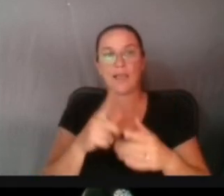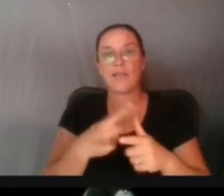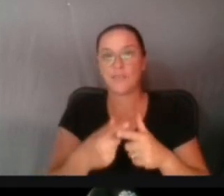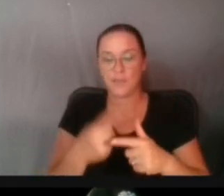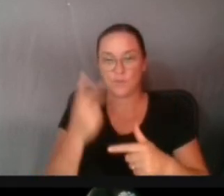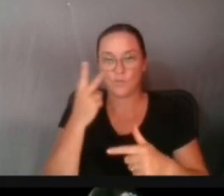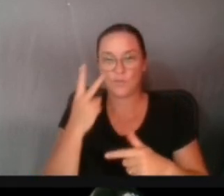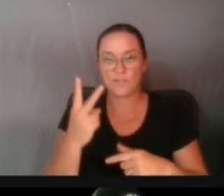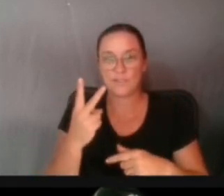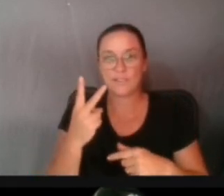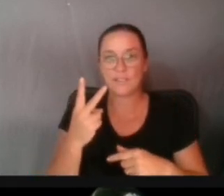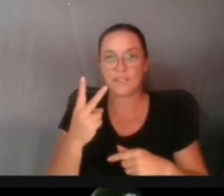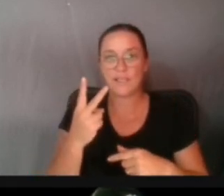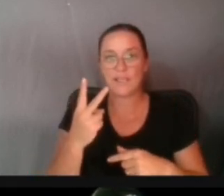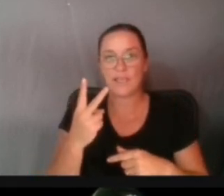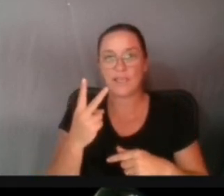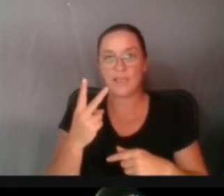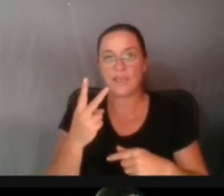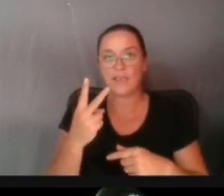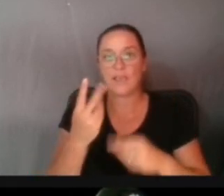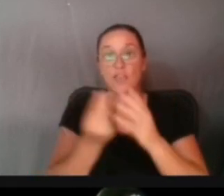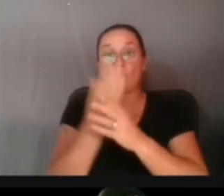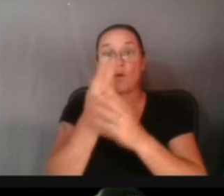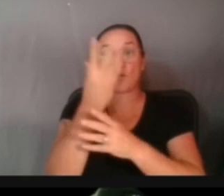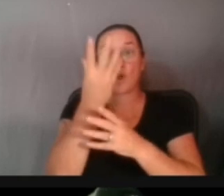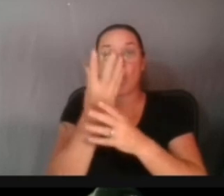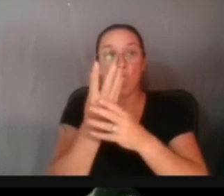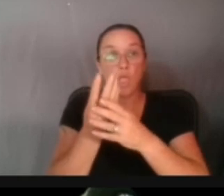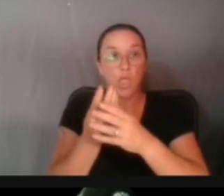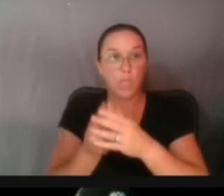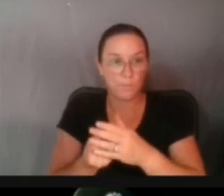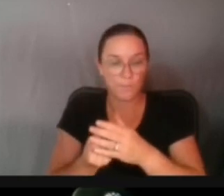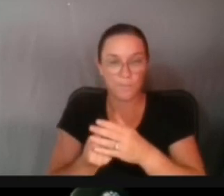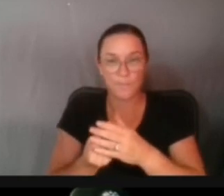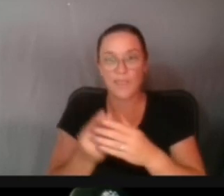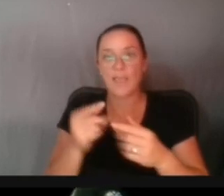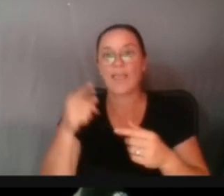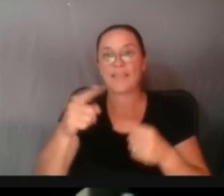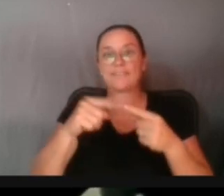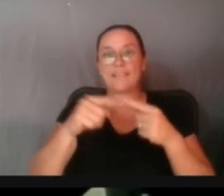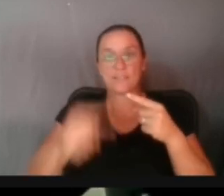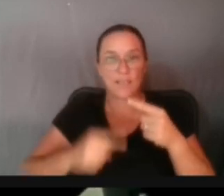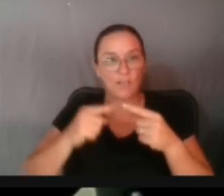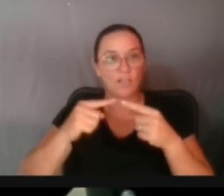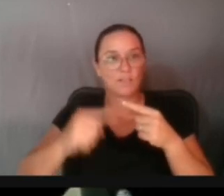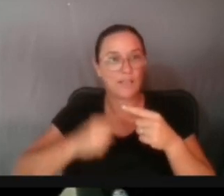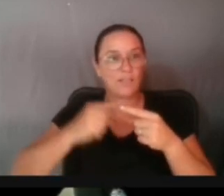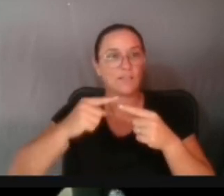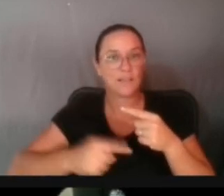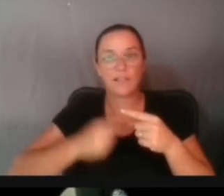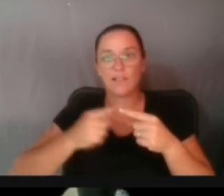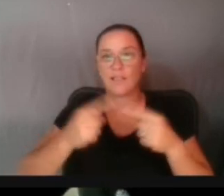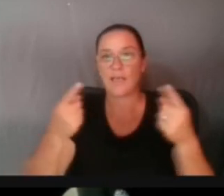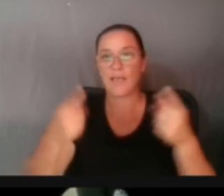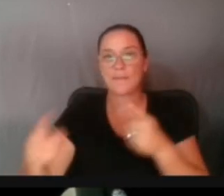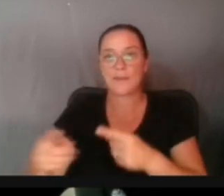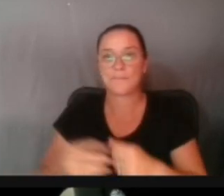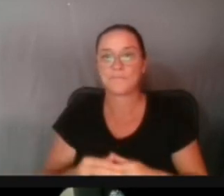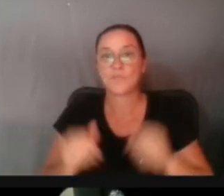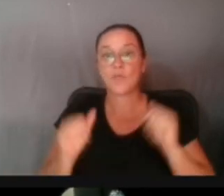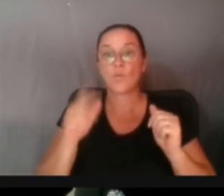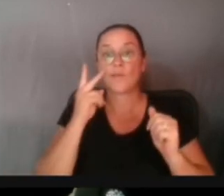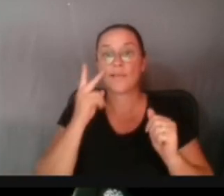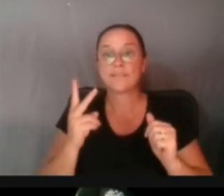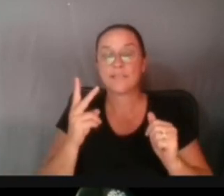see the fountains turn off. So this is that cyclic eruption. We also still can see these,